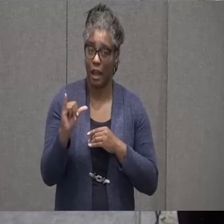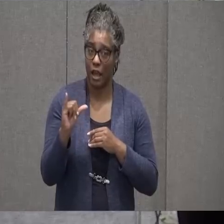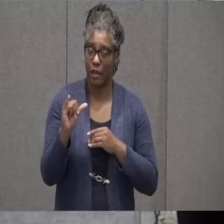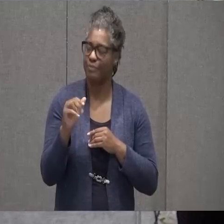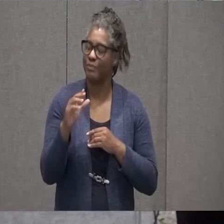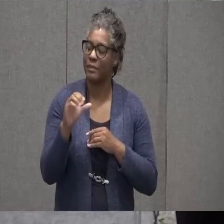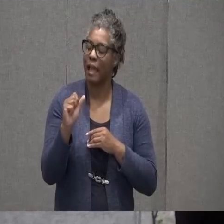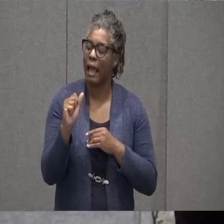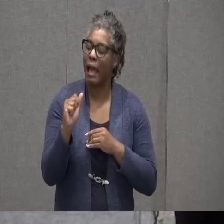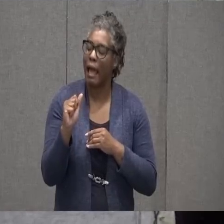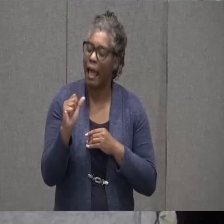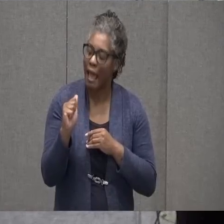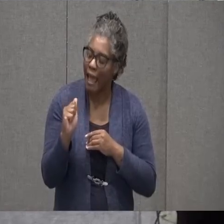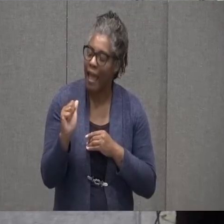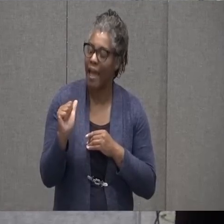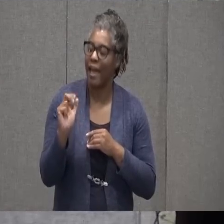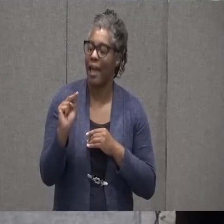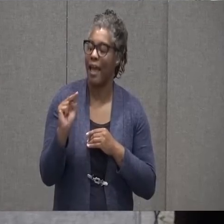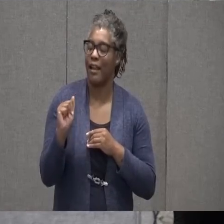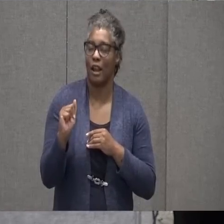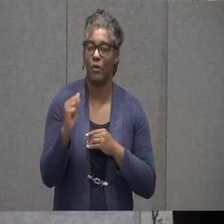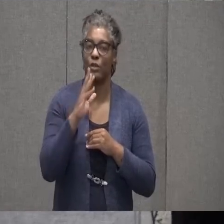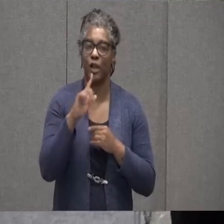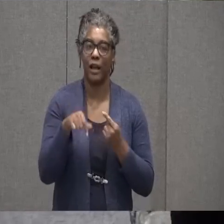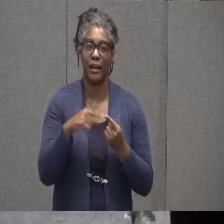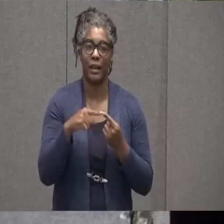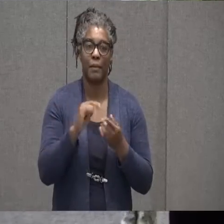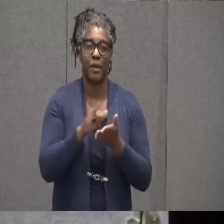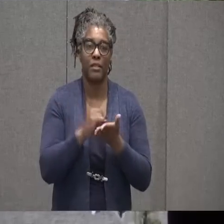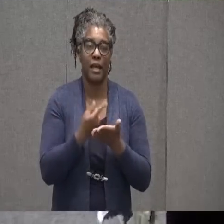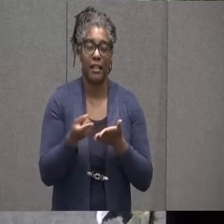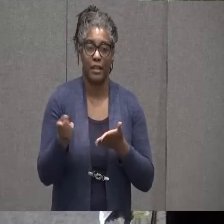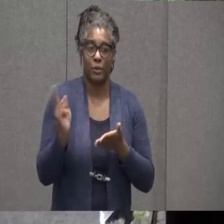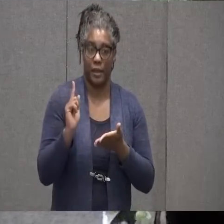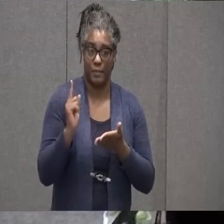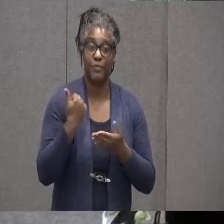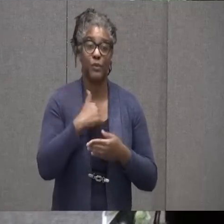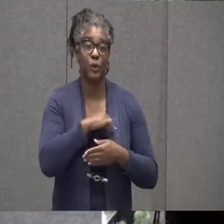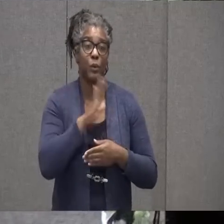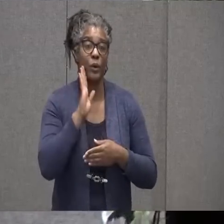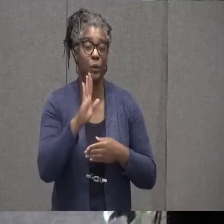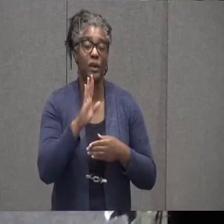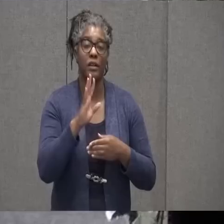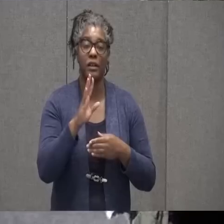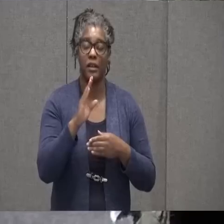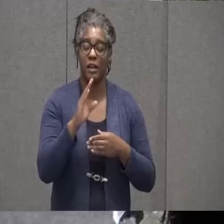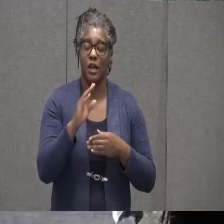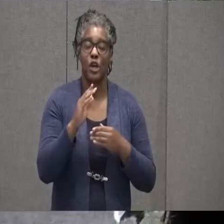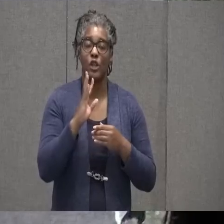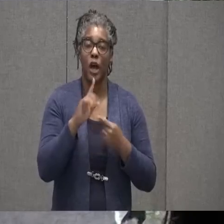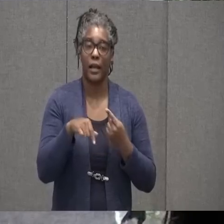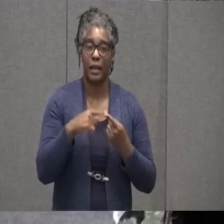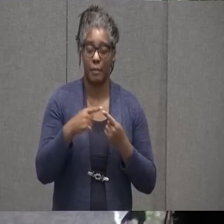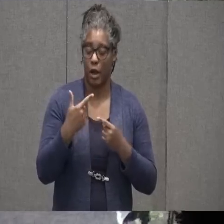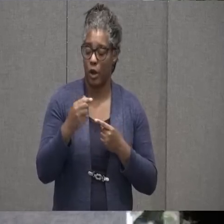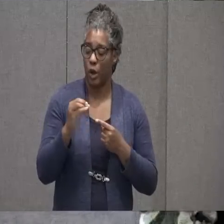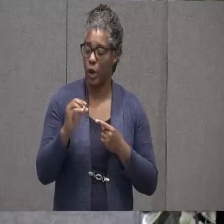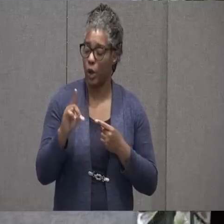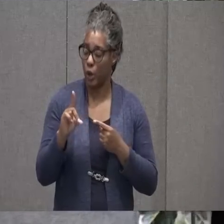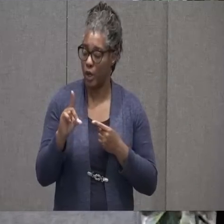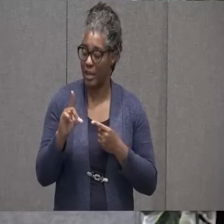talking about something that has to do with goods and services in just a minute, that a good is